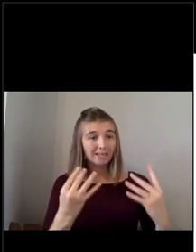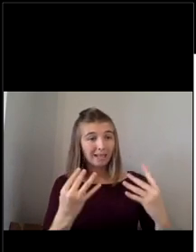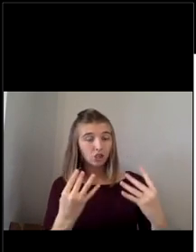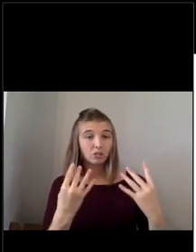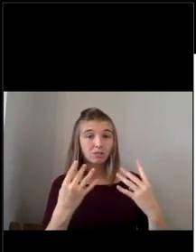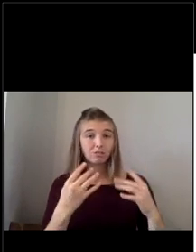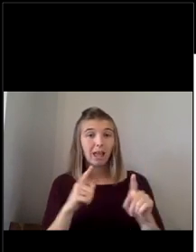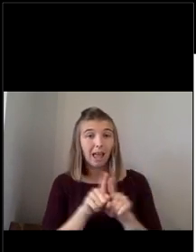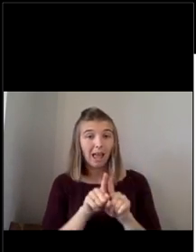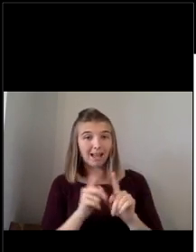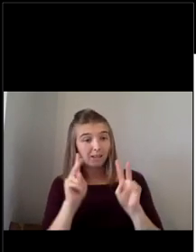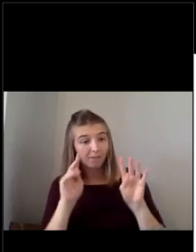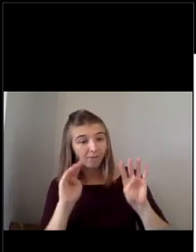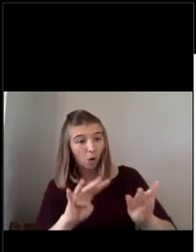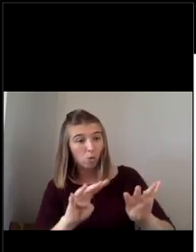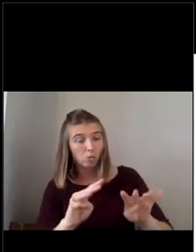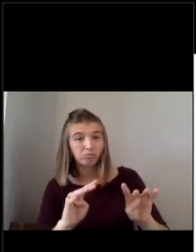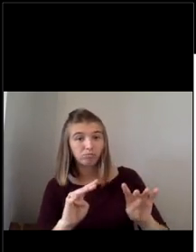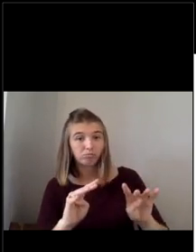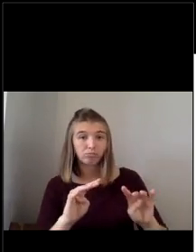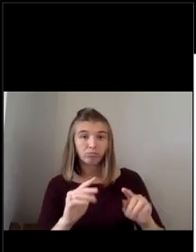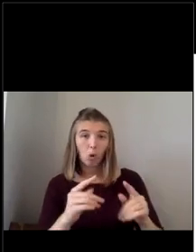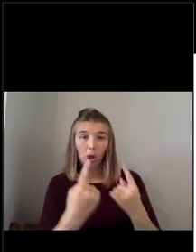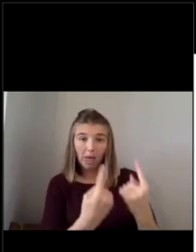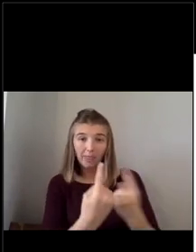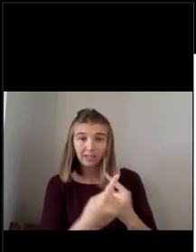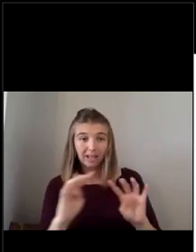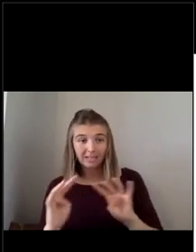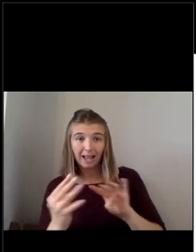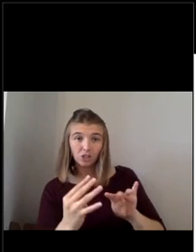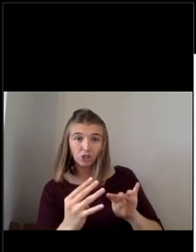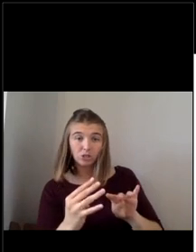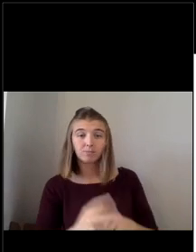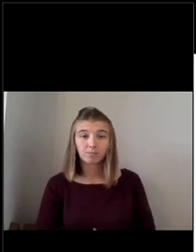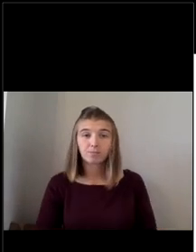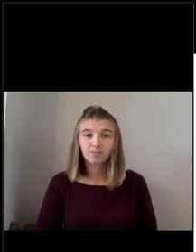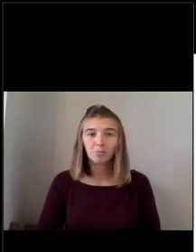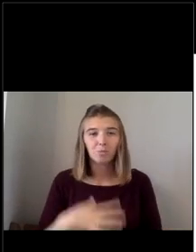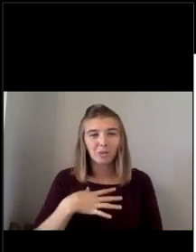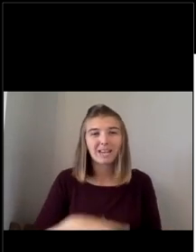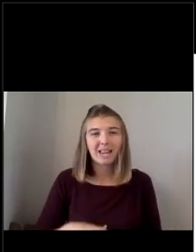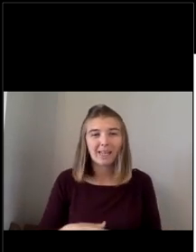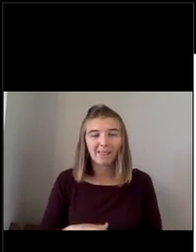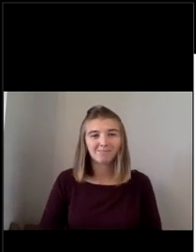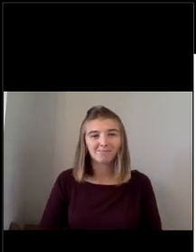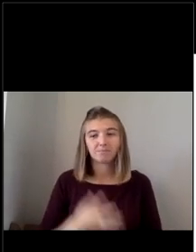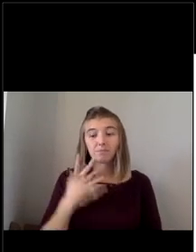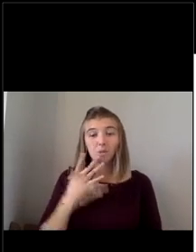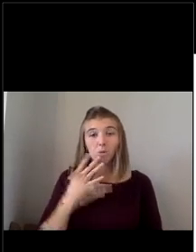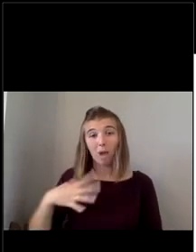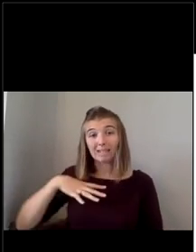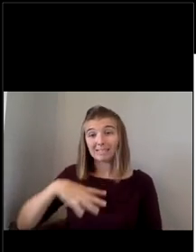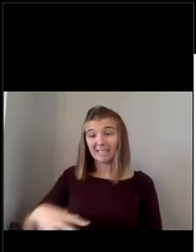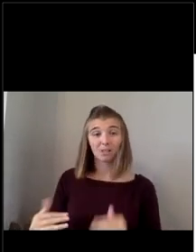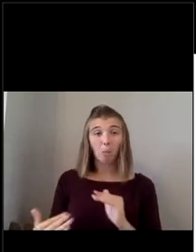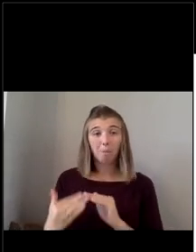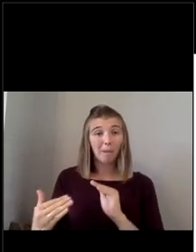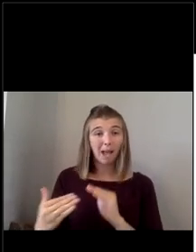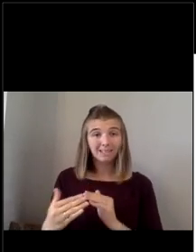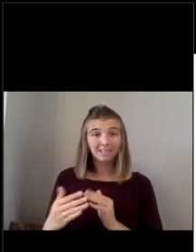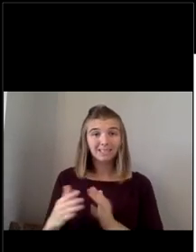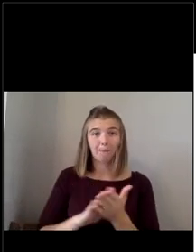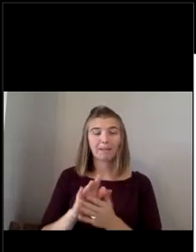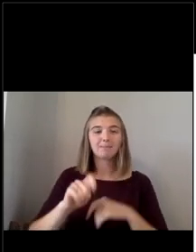others. And when that need is not met, our system is in a state of stress. Isolation becomes a chronic